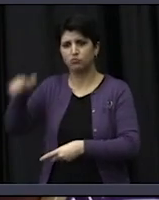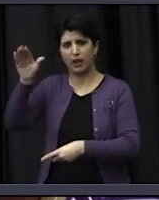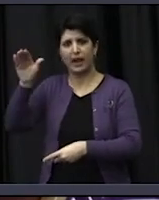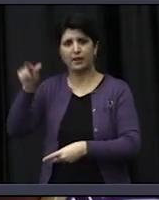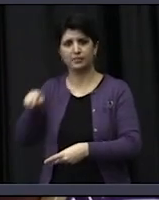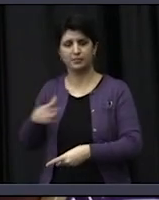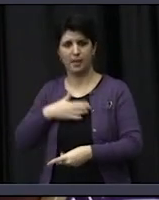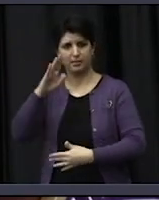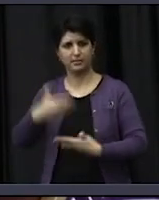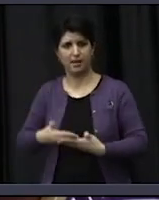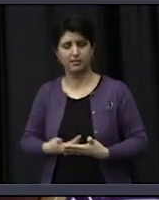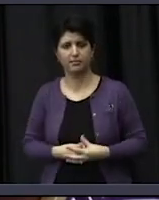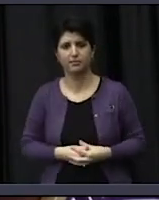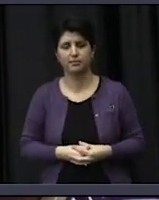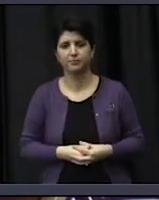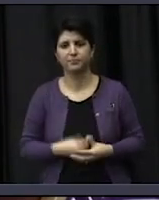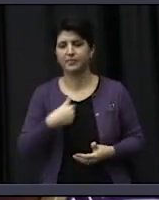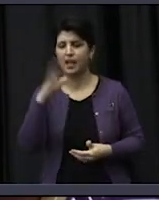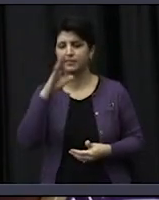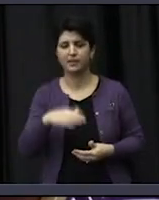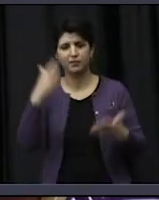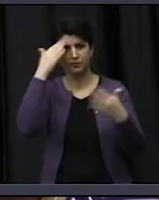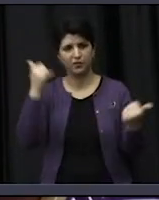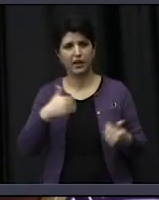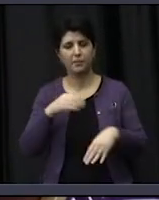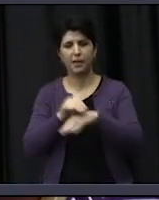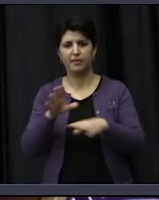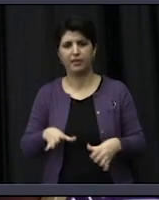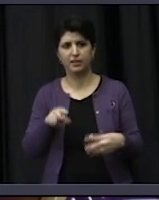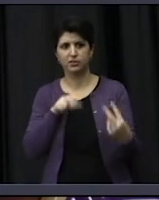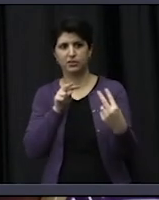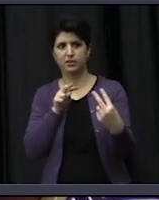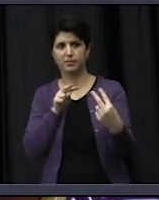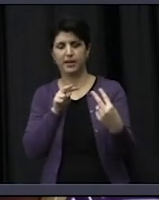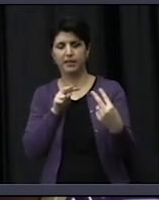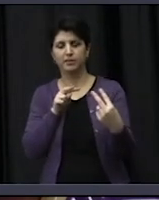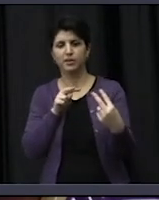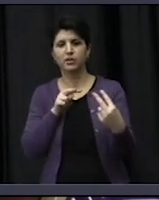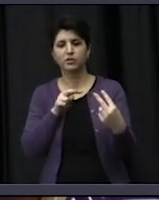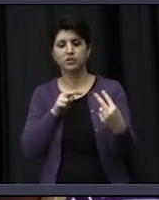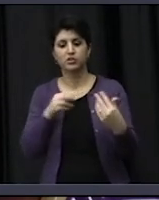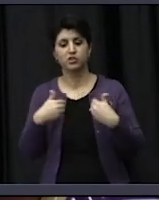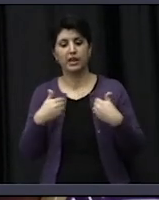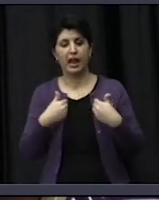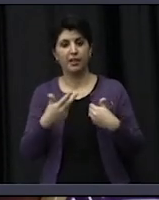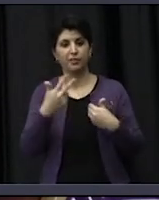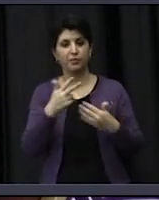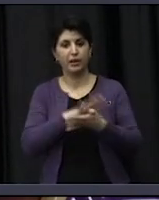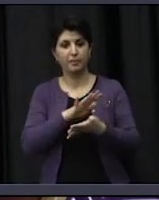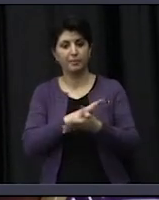is?" I'll never forget the way my advisor looked at me. She then took the 3 pamphlets that were placed